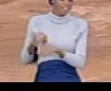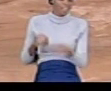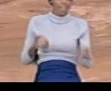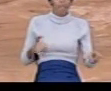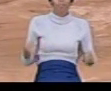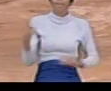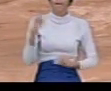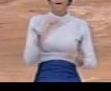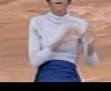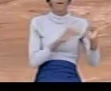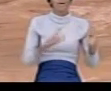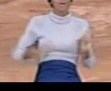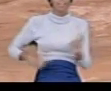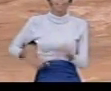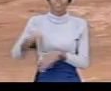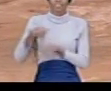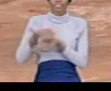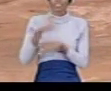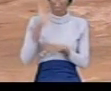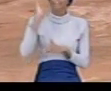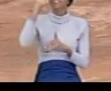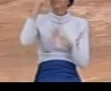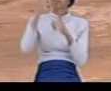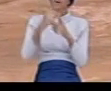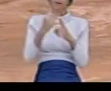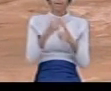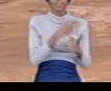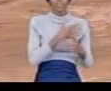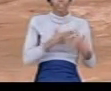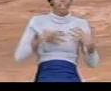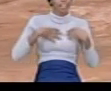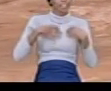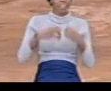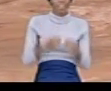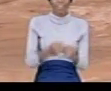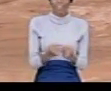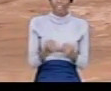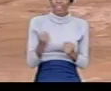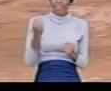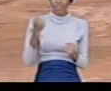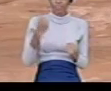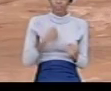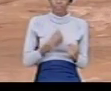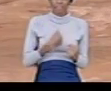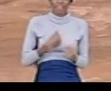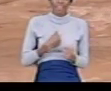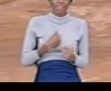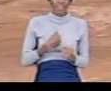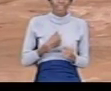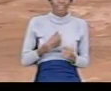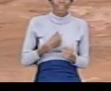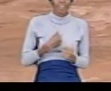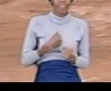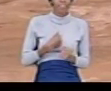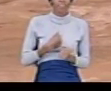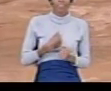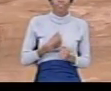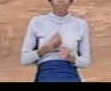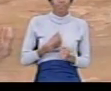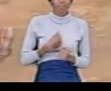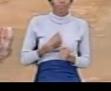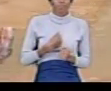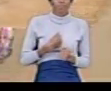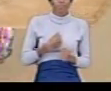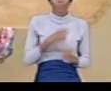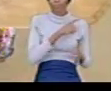healed them. Oh Lord, send your word and heal me. Lord